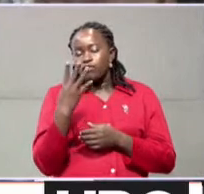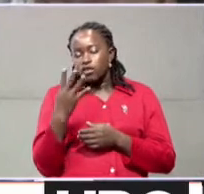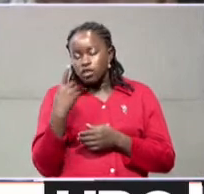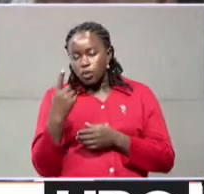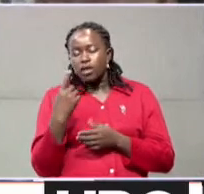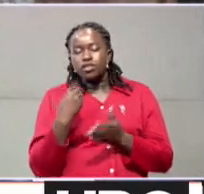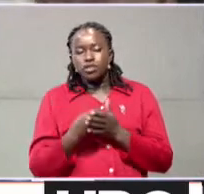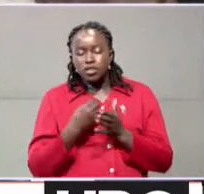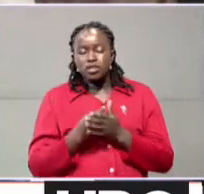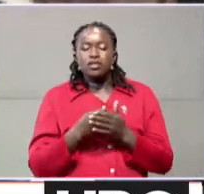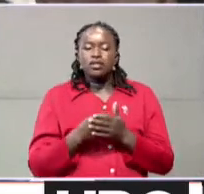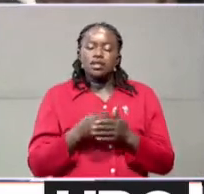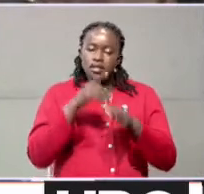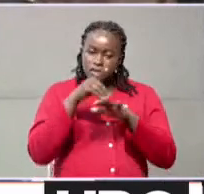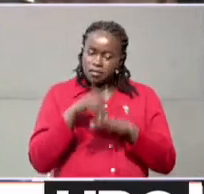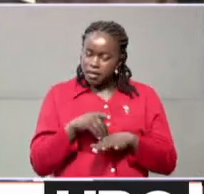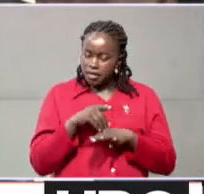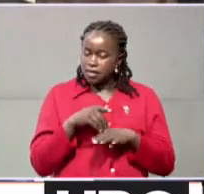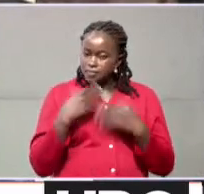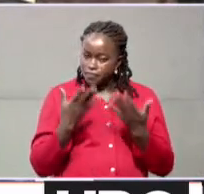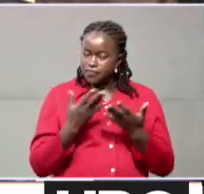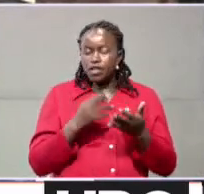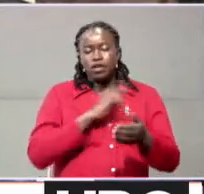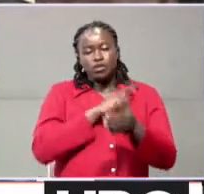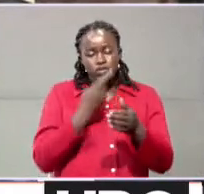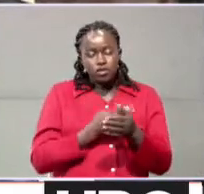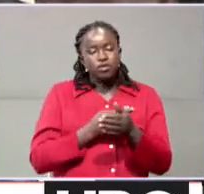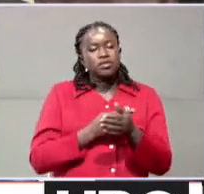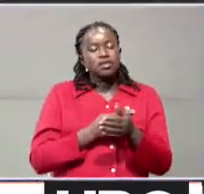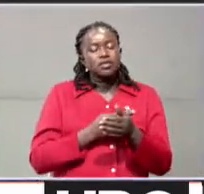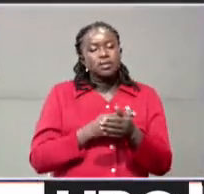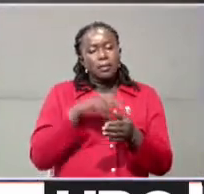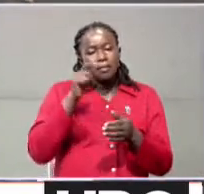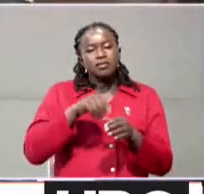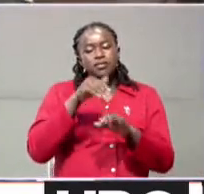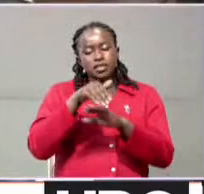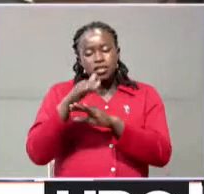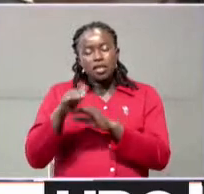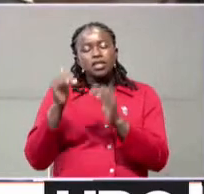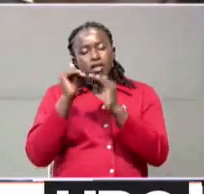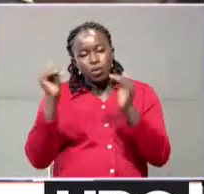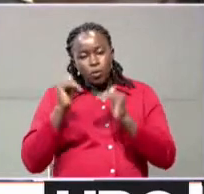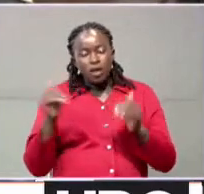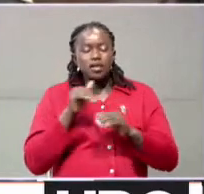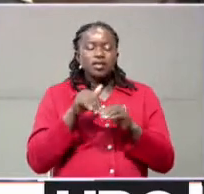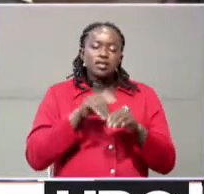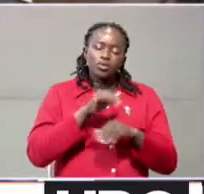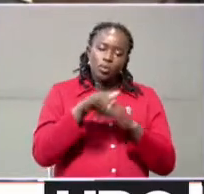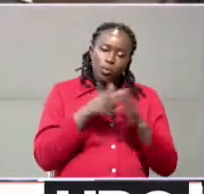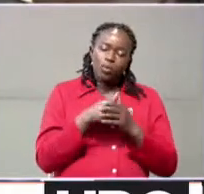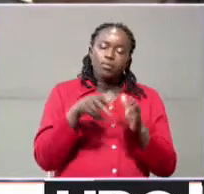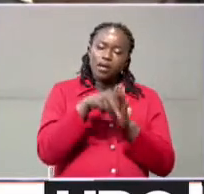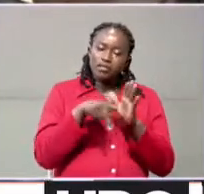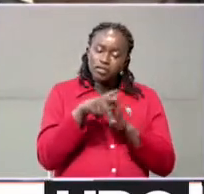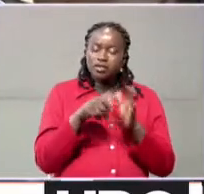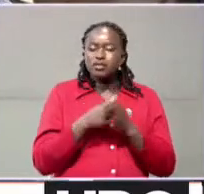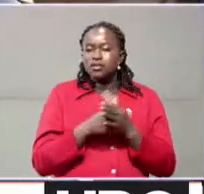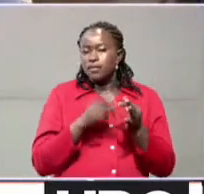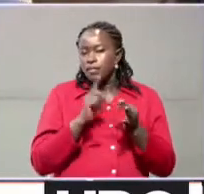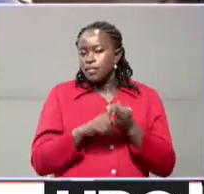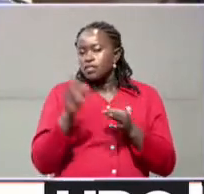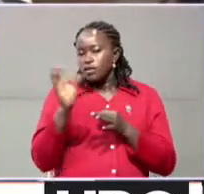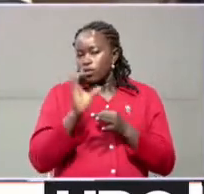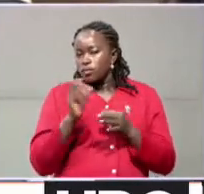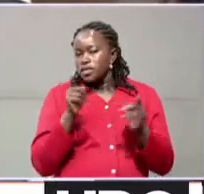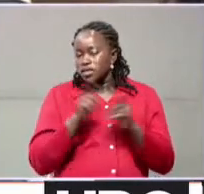ceilings on the basis that the resources were to be disbursed equally across all the policies number three the committee